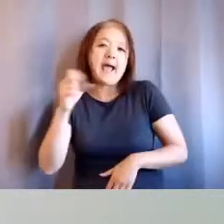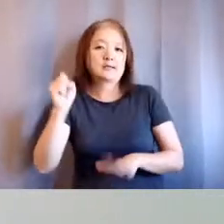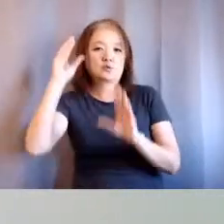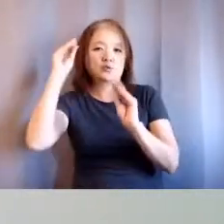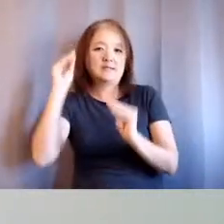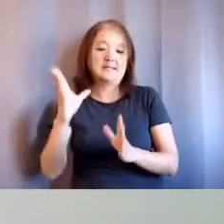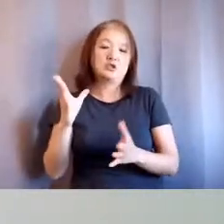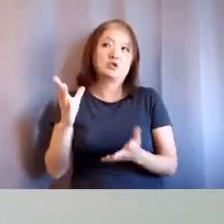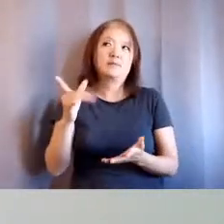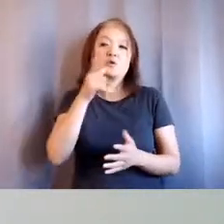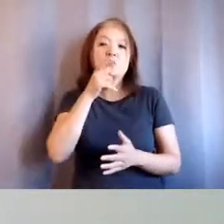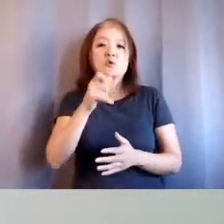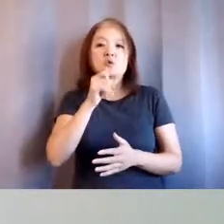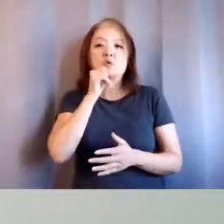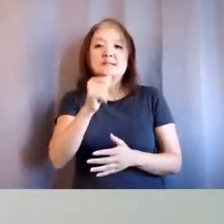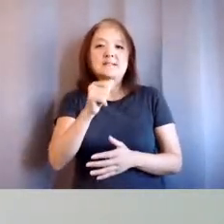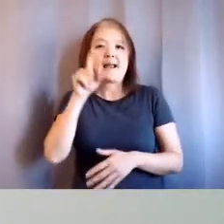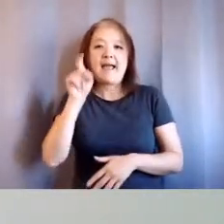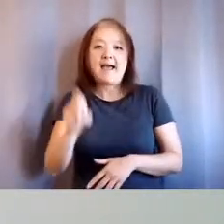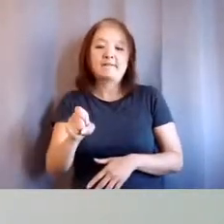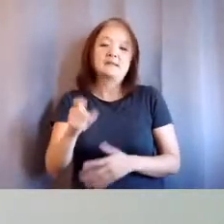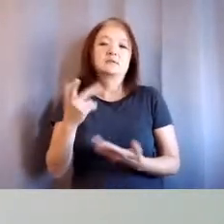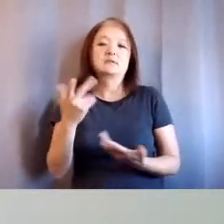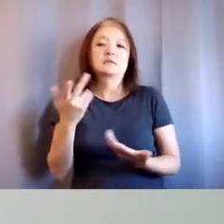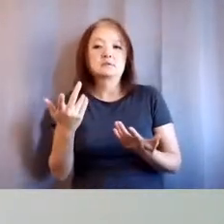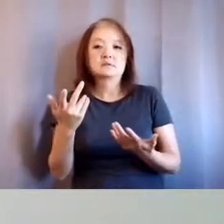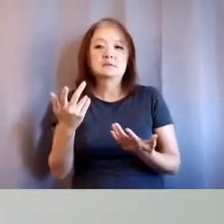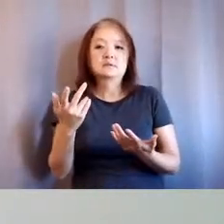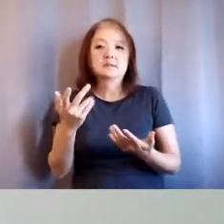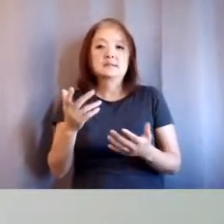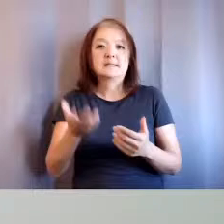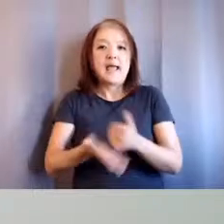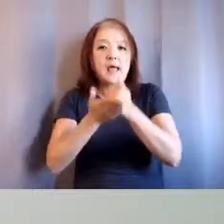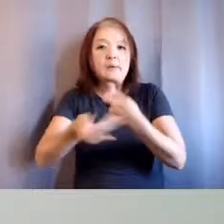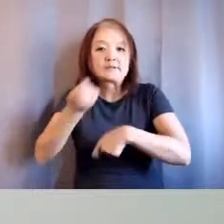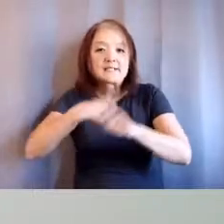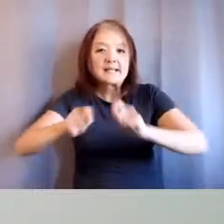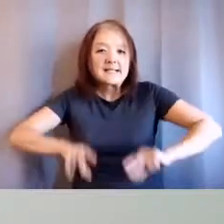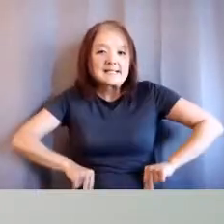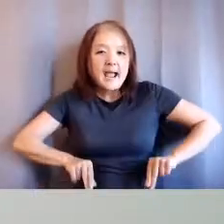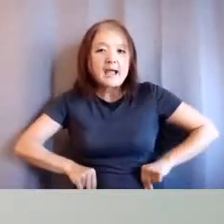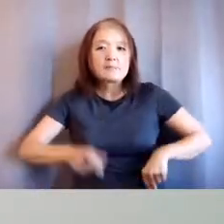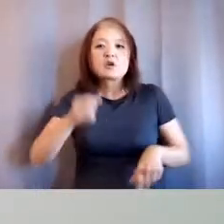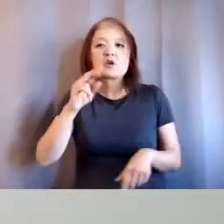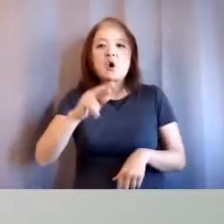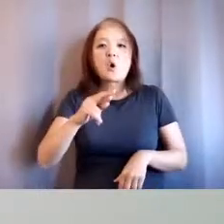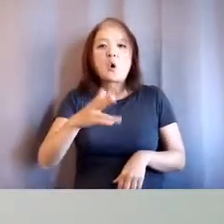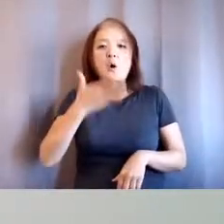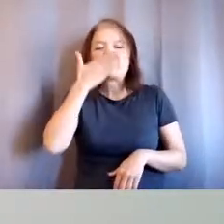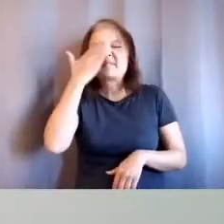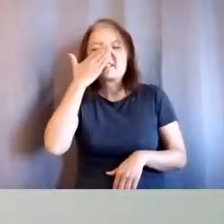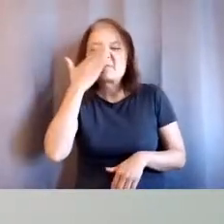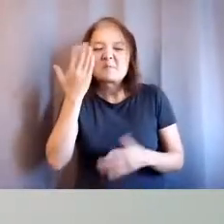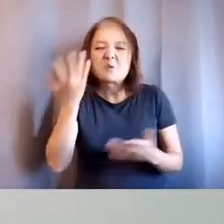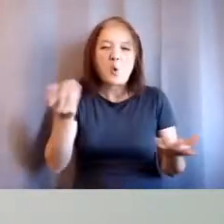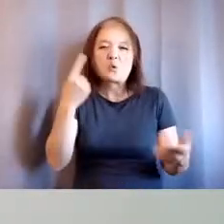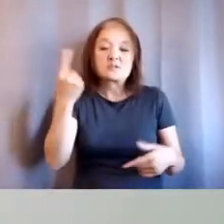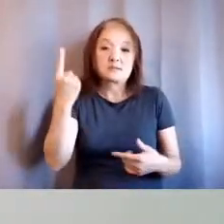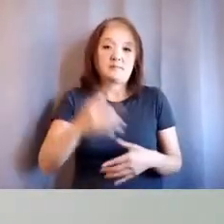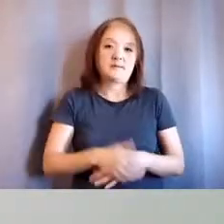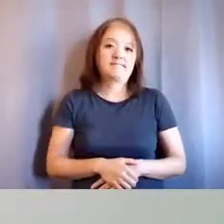who is not having to worry about, you know, helping change a diaper or wipe somebody's snotty nose or what have you.